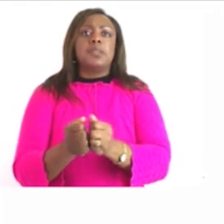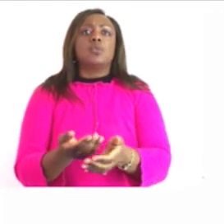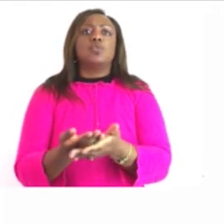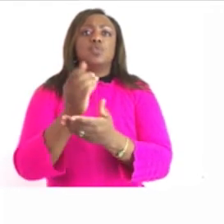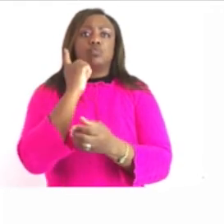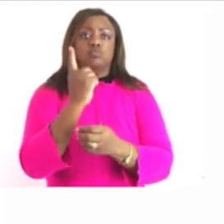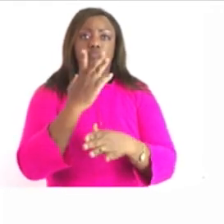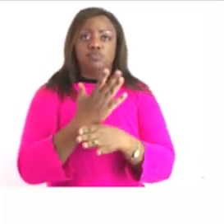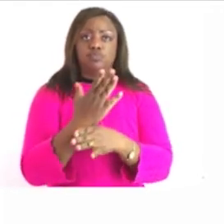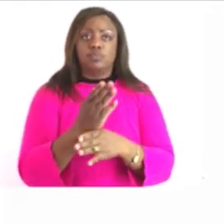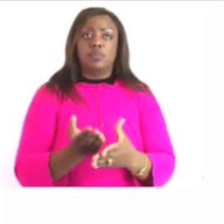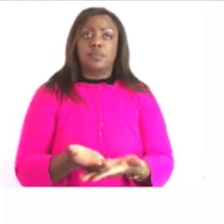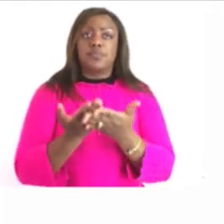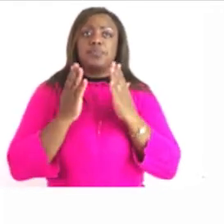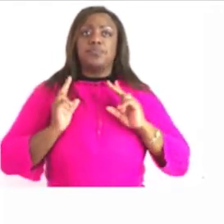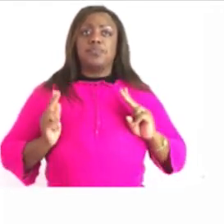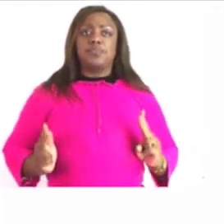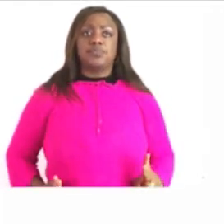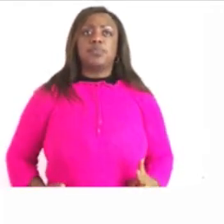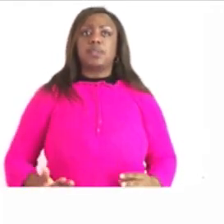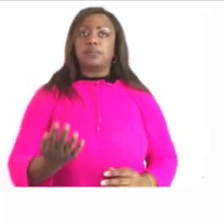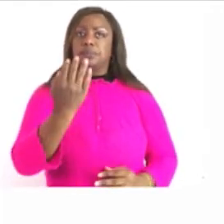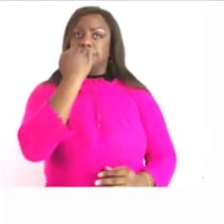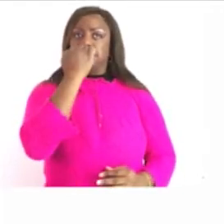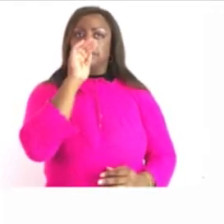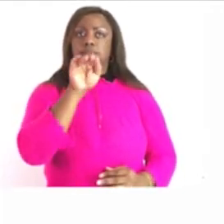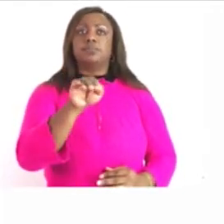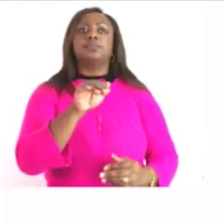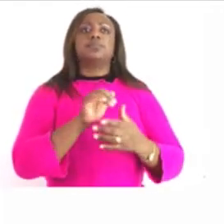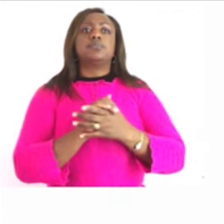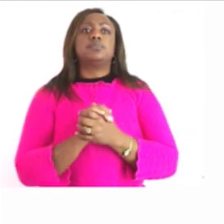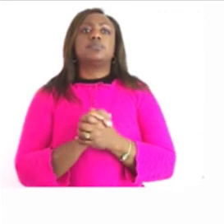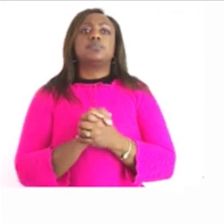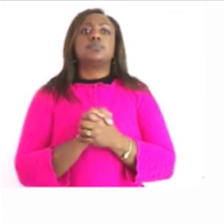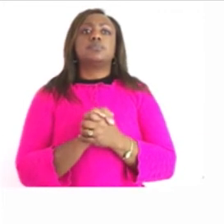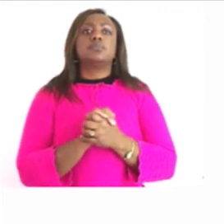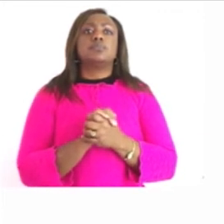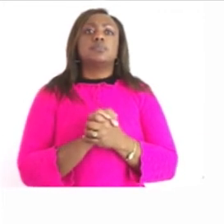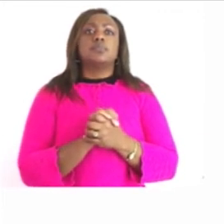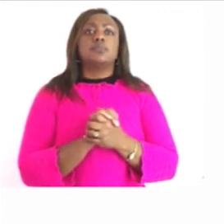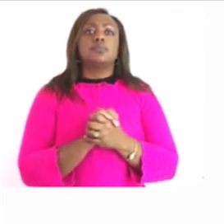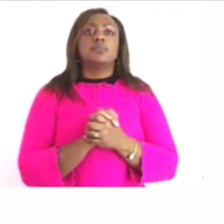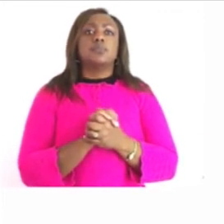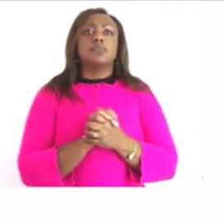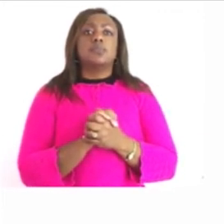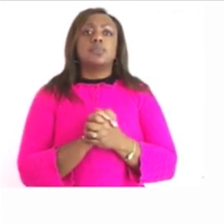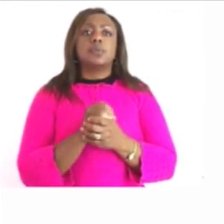the body. It means we are having different parts of your body which are working together for the same function. A system is actually